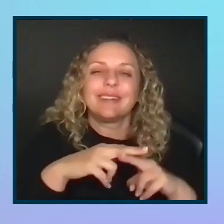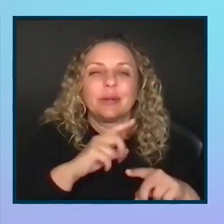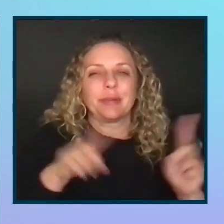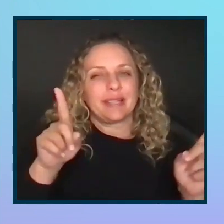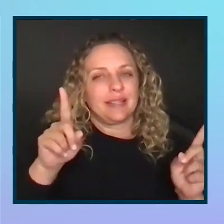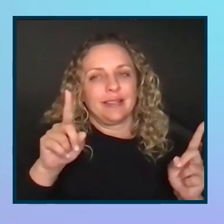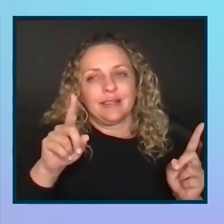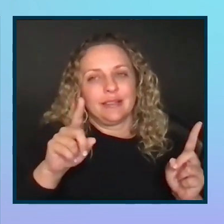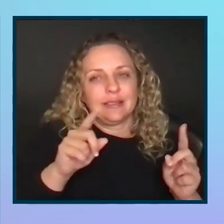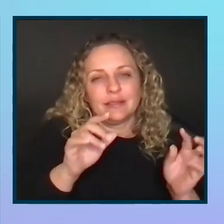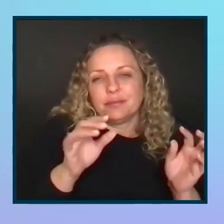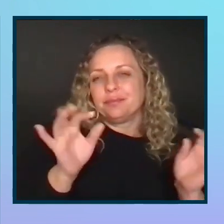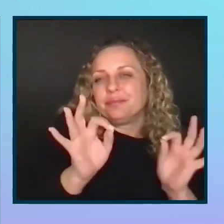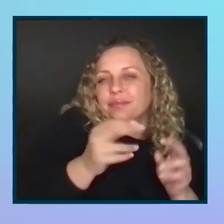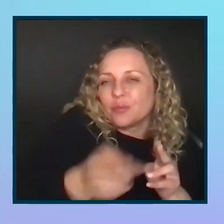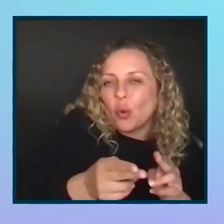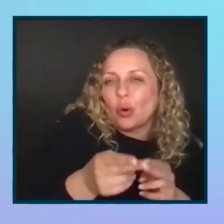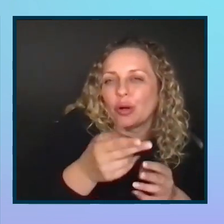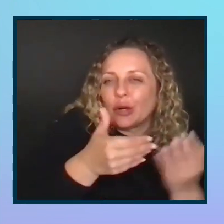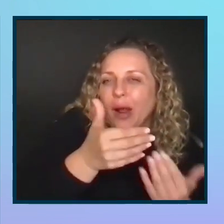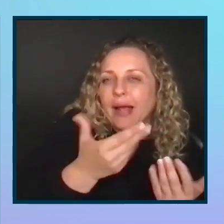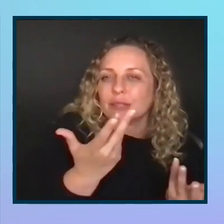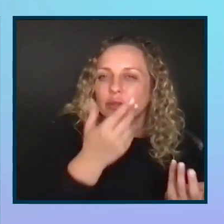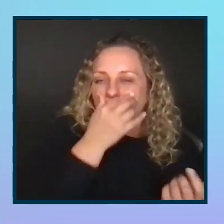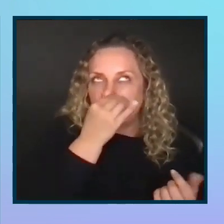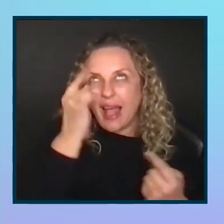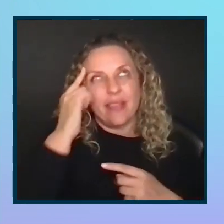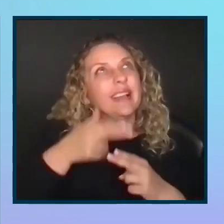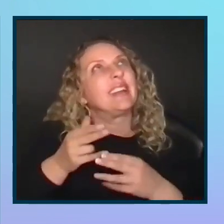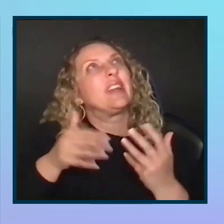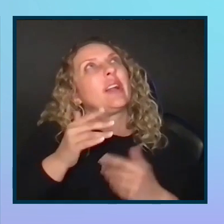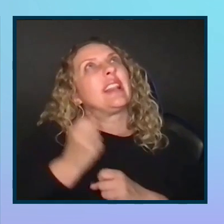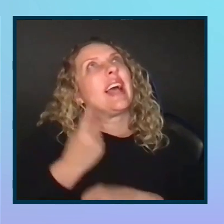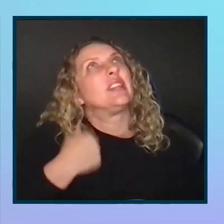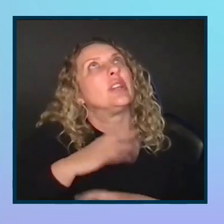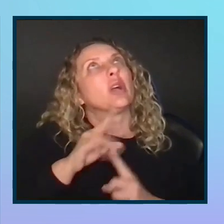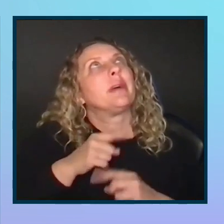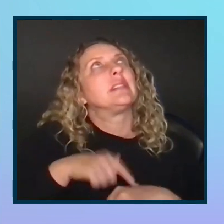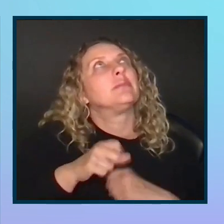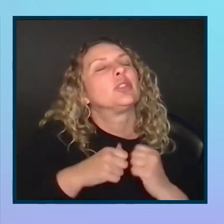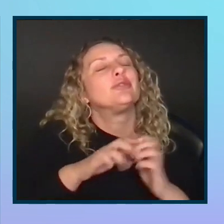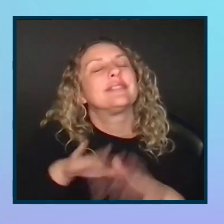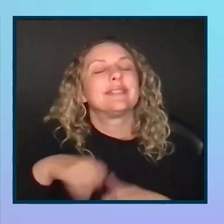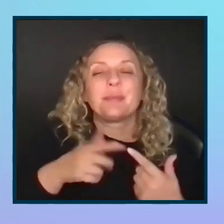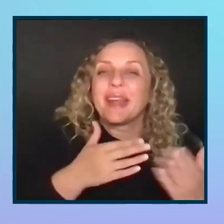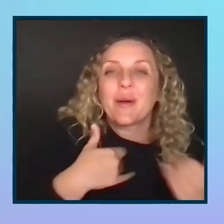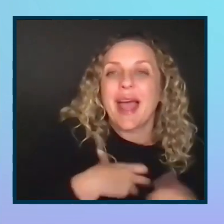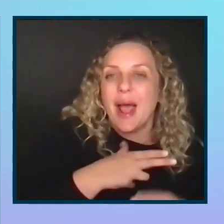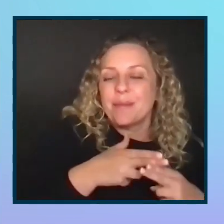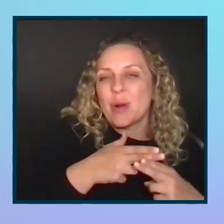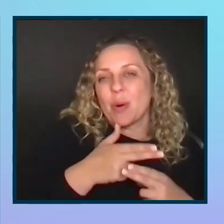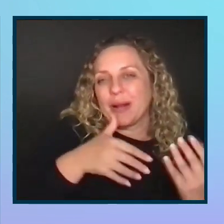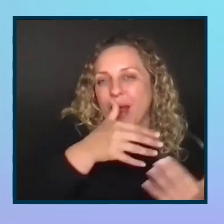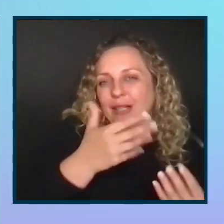to micro interactions, which you can check. I have I think I did micro interactions last year. I don't even remember. Time's a construct, but I have previous talks on micro interactions